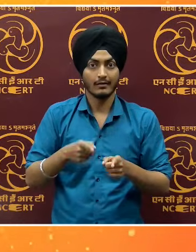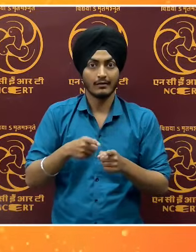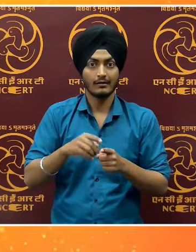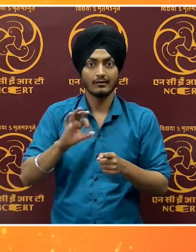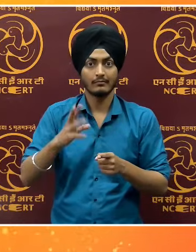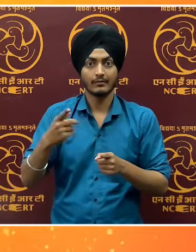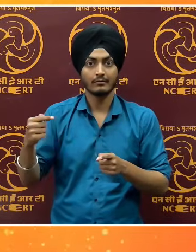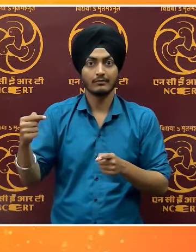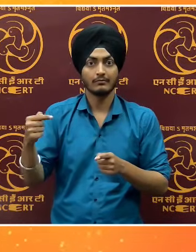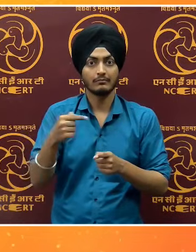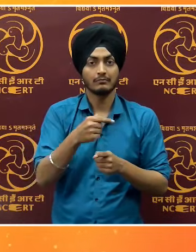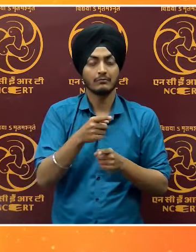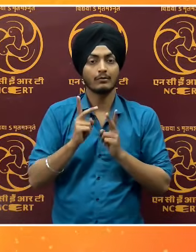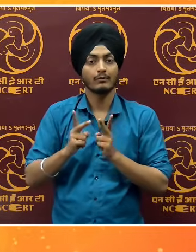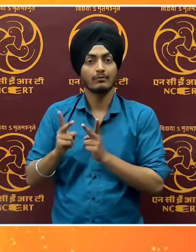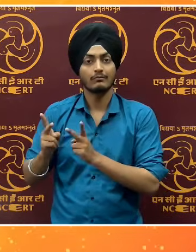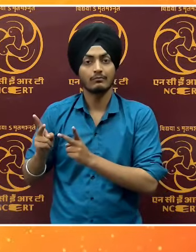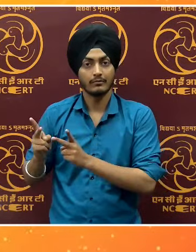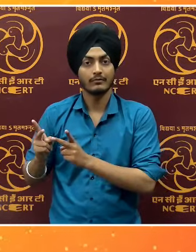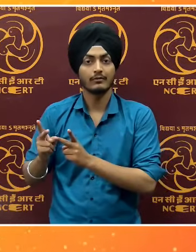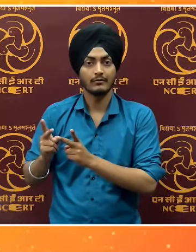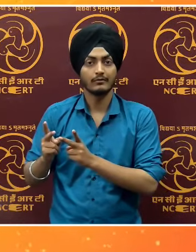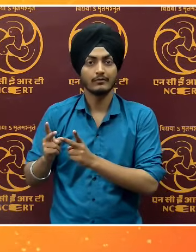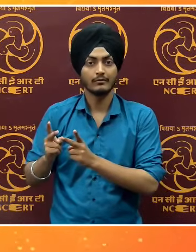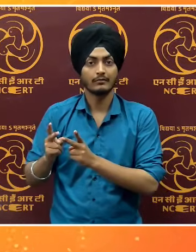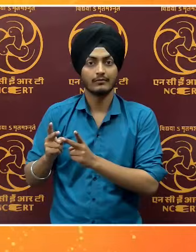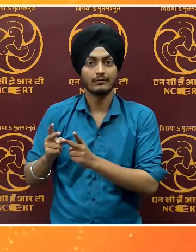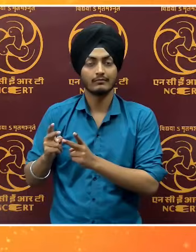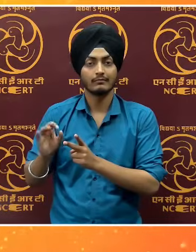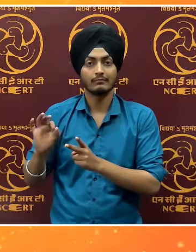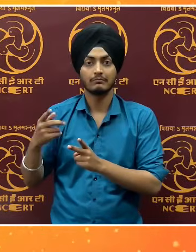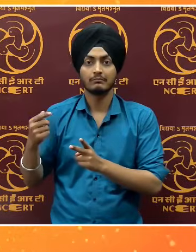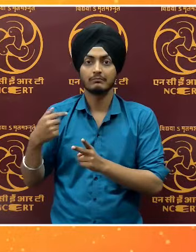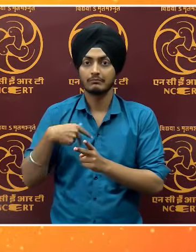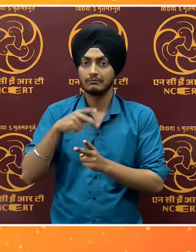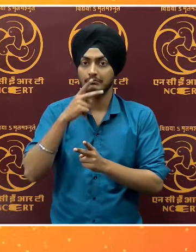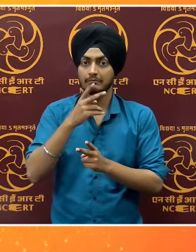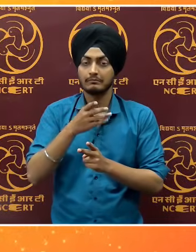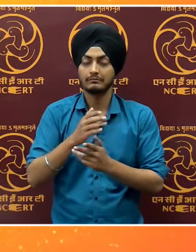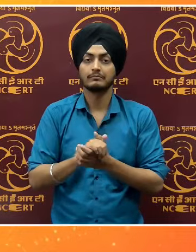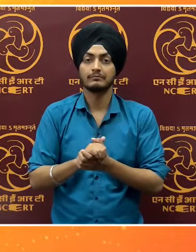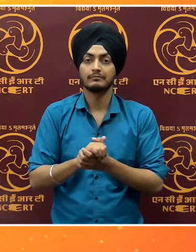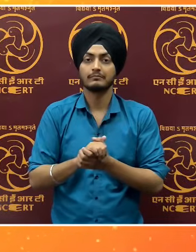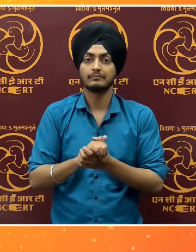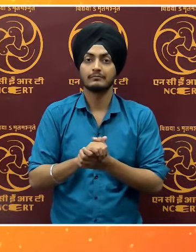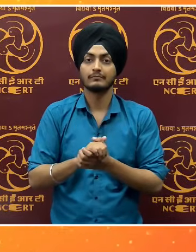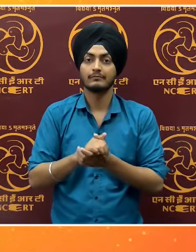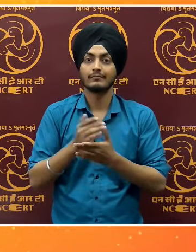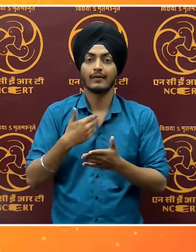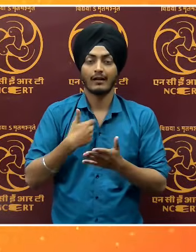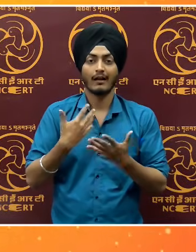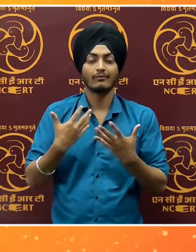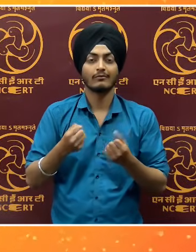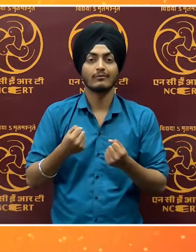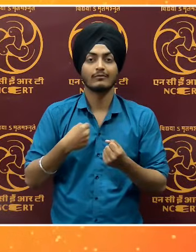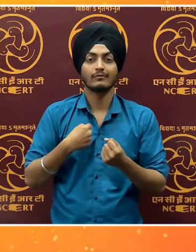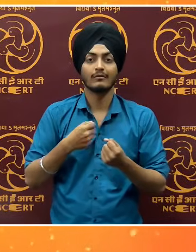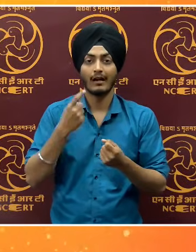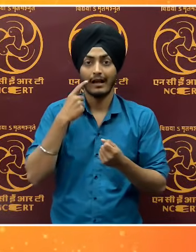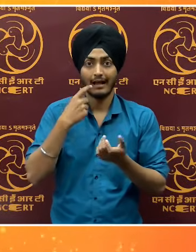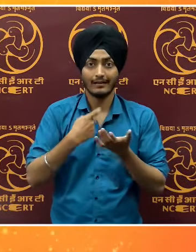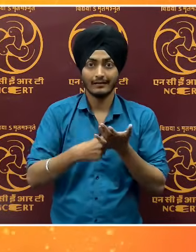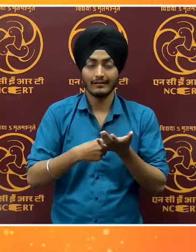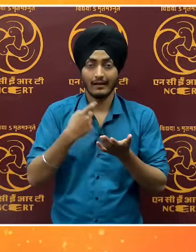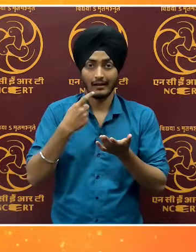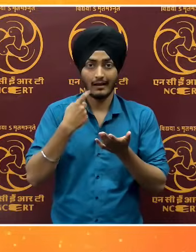is constant, the voltage is constant throughout the resistance. I is divided into I1, I2 and I3. The